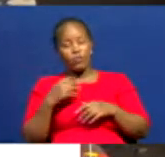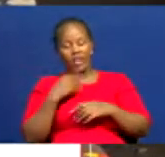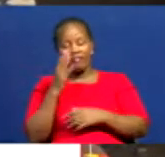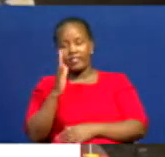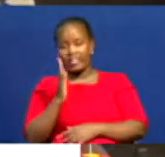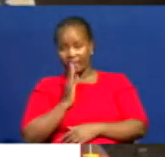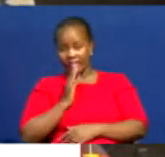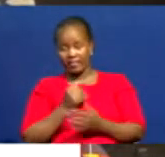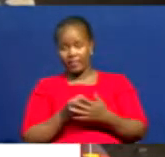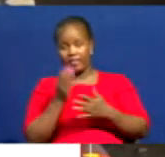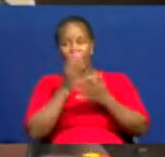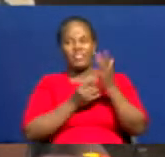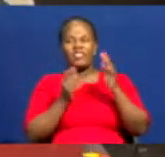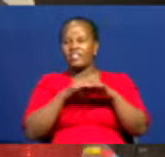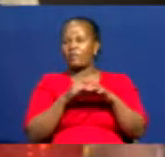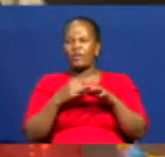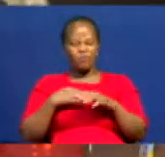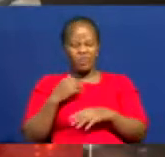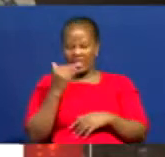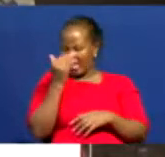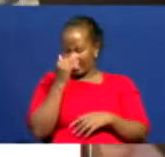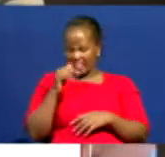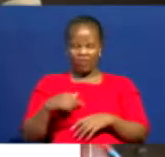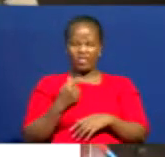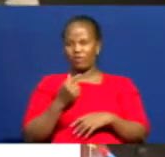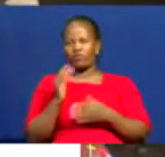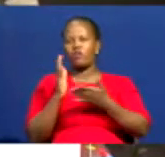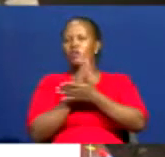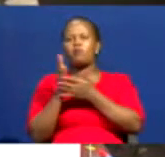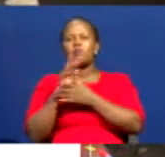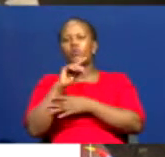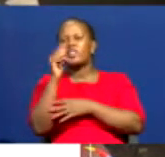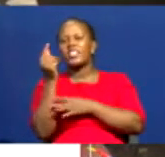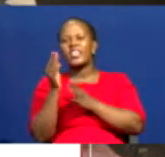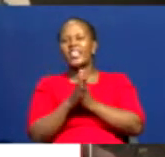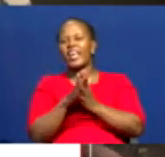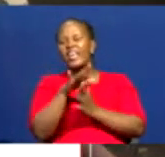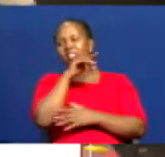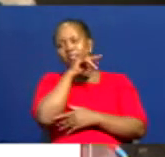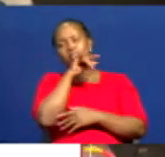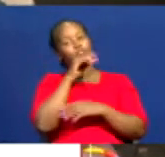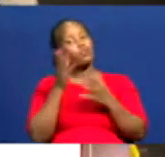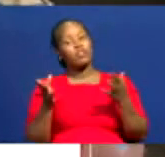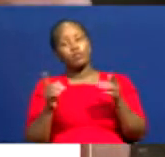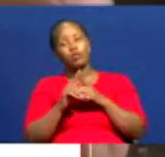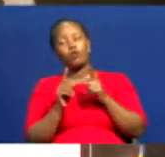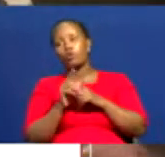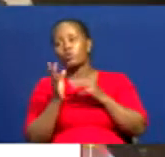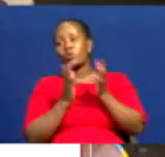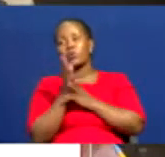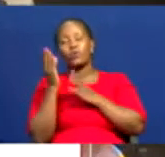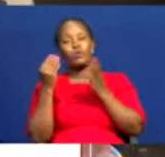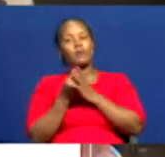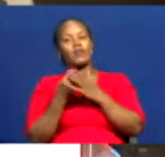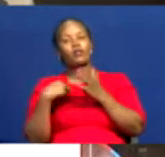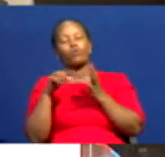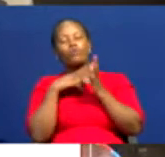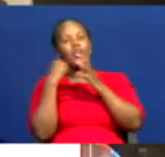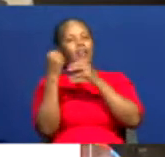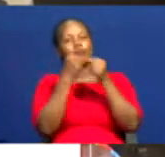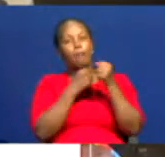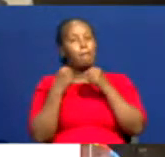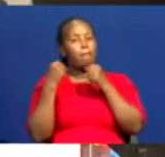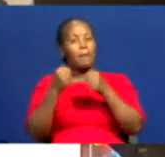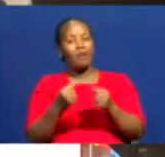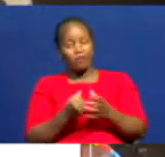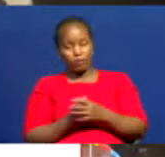security. Sometimes I ask myself, between Kenya and Uganda, even in terms of currency, we are so powerful. So there